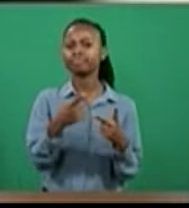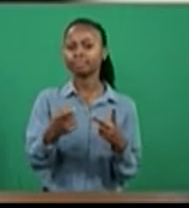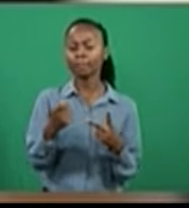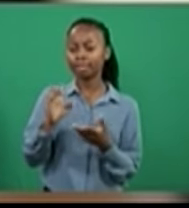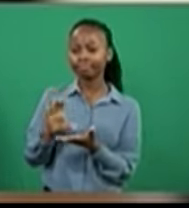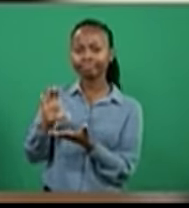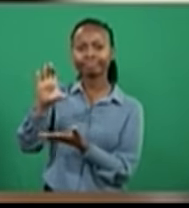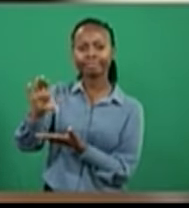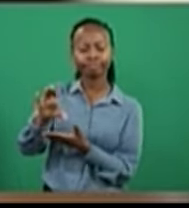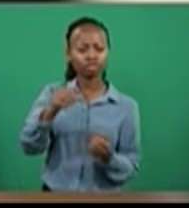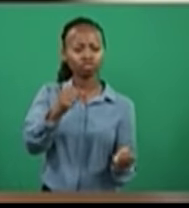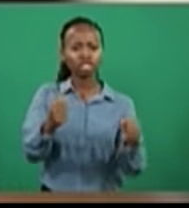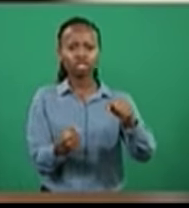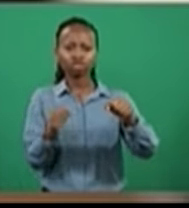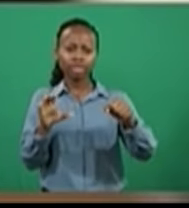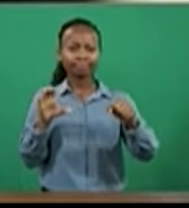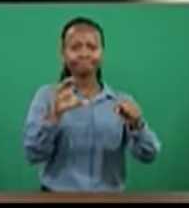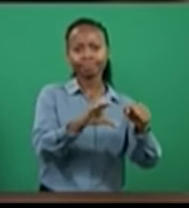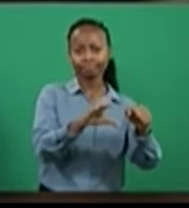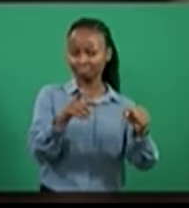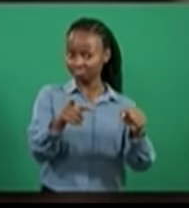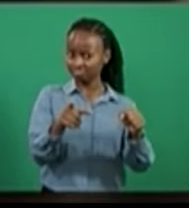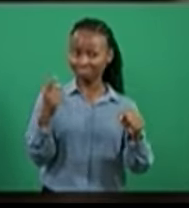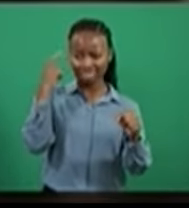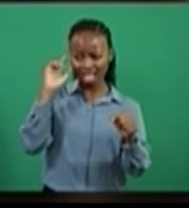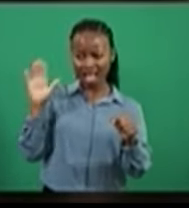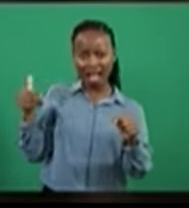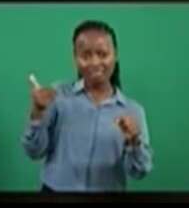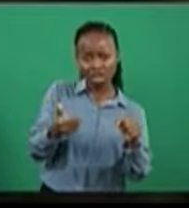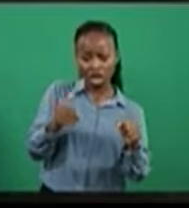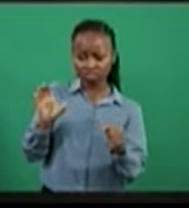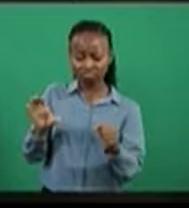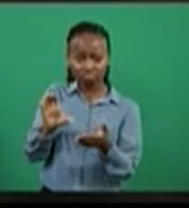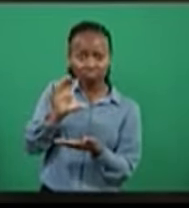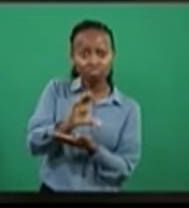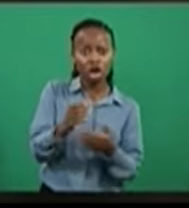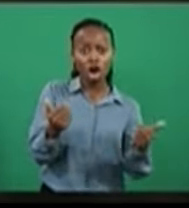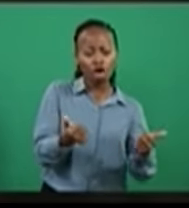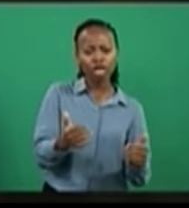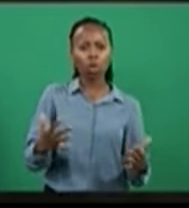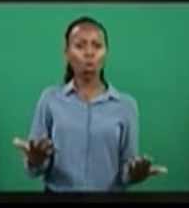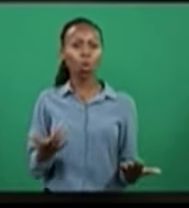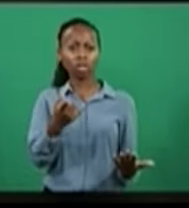funds to Treasury. How far are we in that process? Has the transfer occurred, or are we